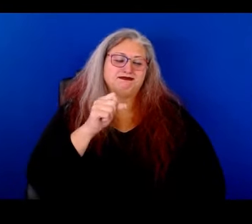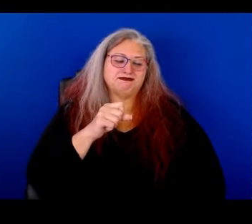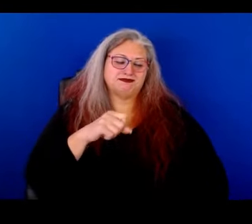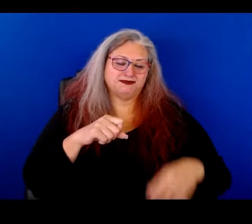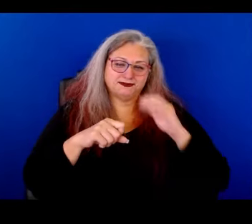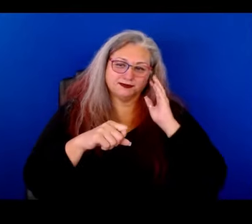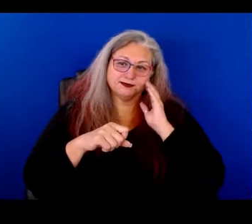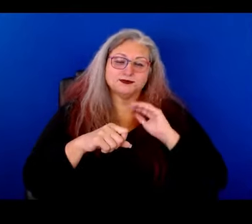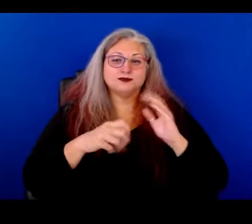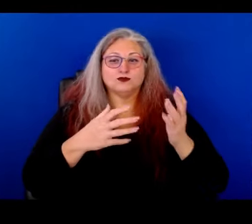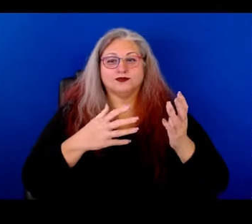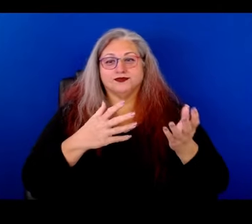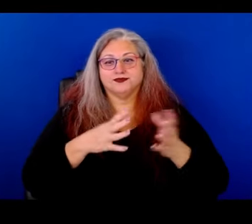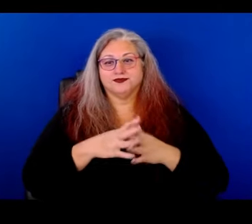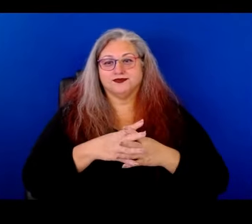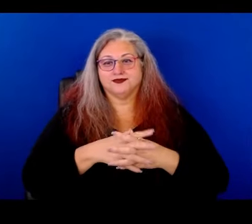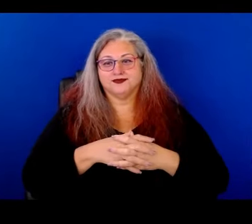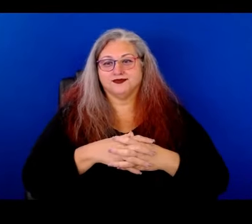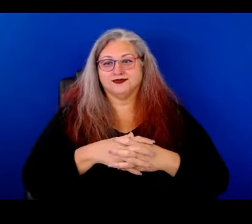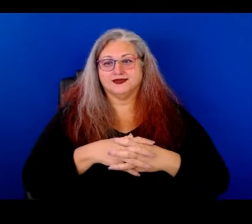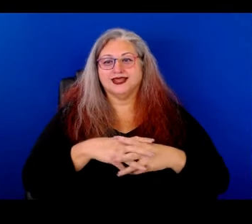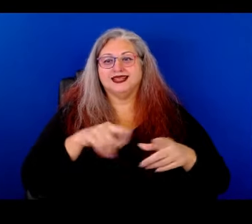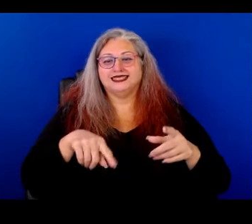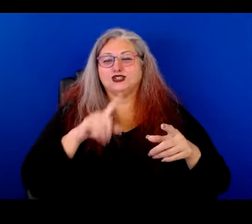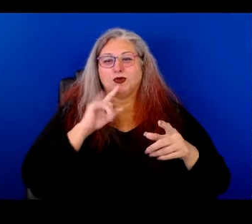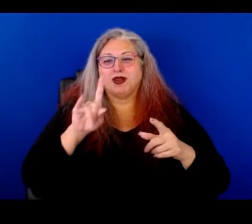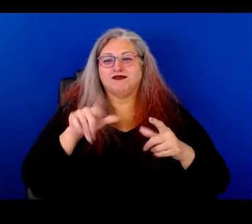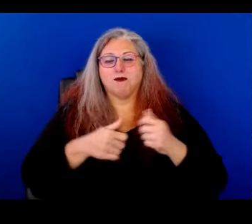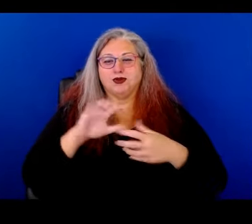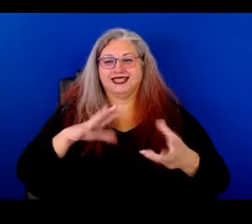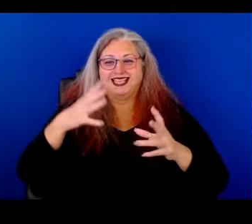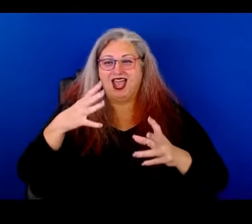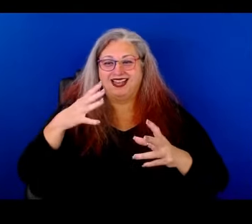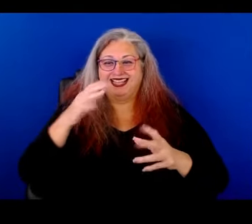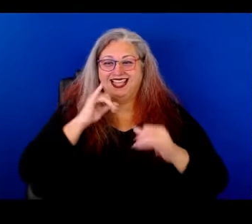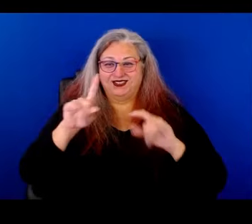Yes. Well, is this one of the most chaotic interviews you've ever had?